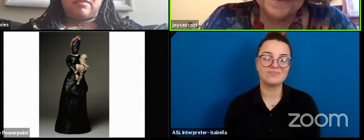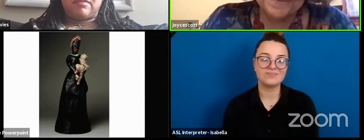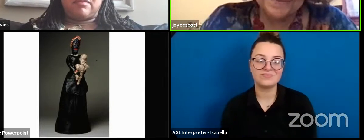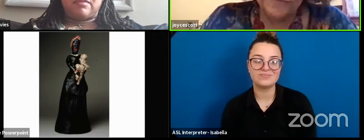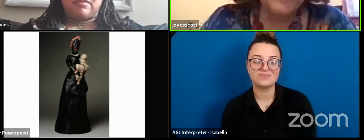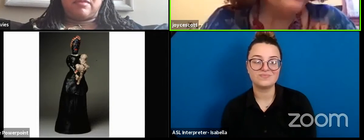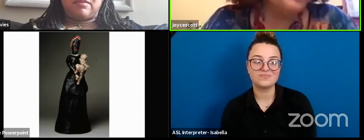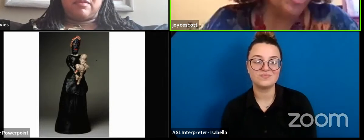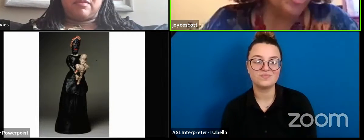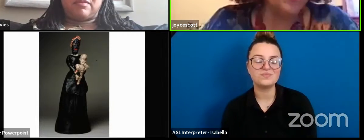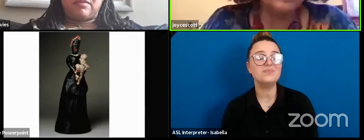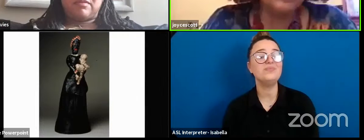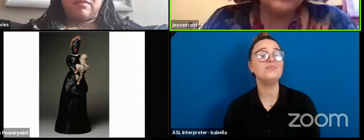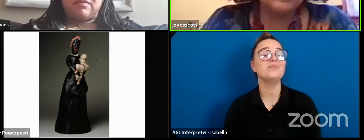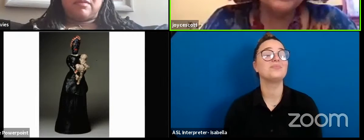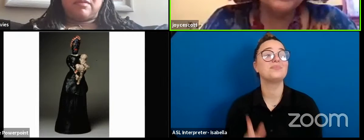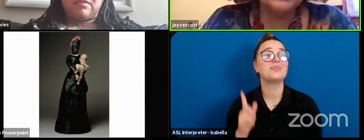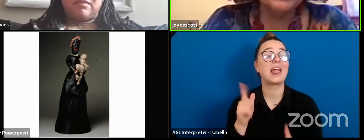And then she'd go,